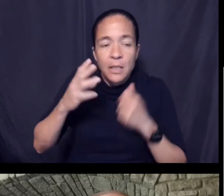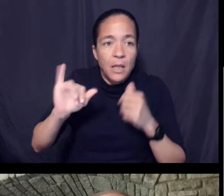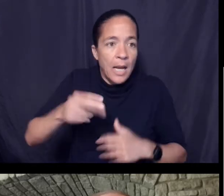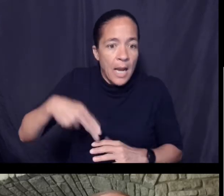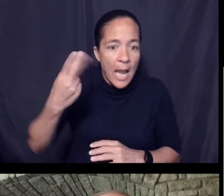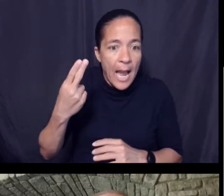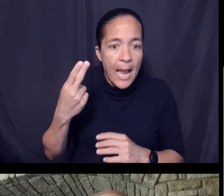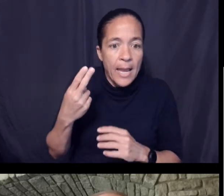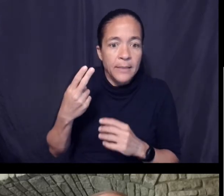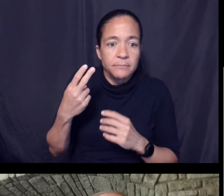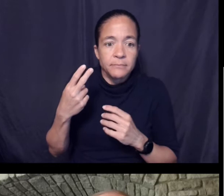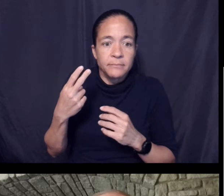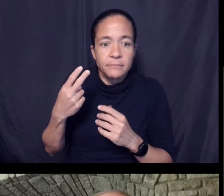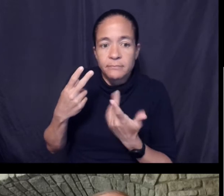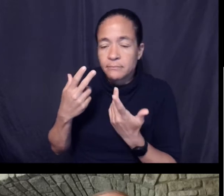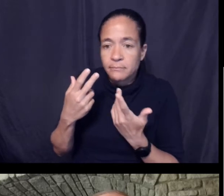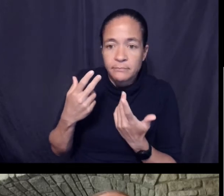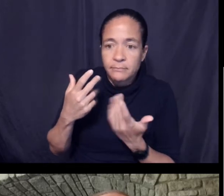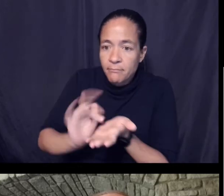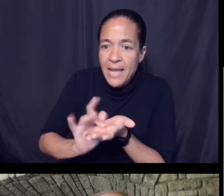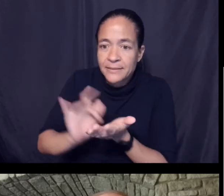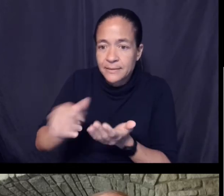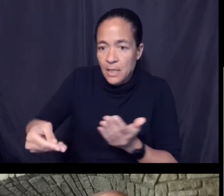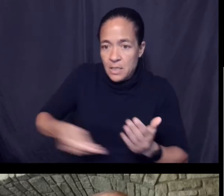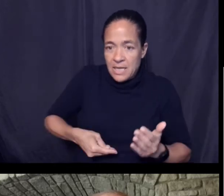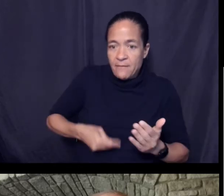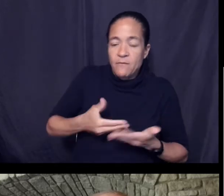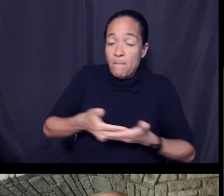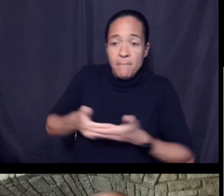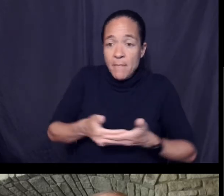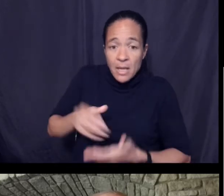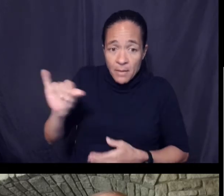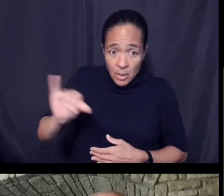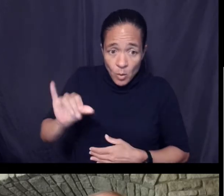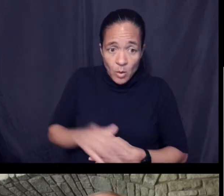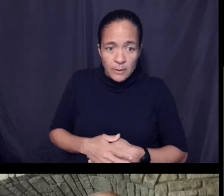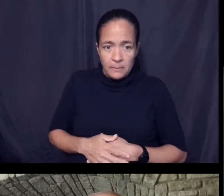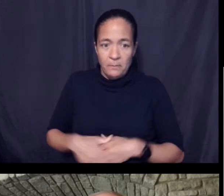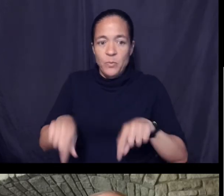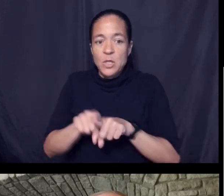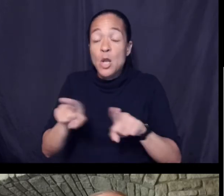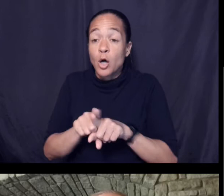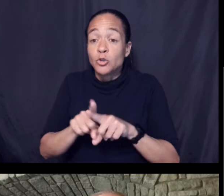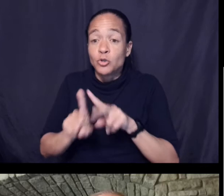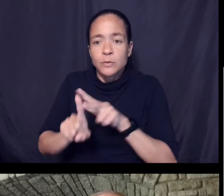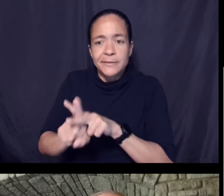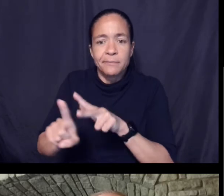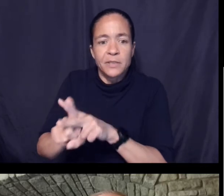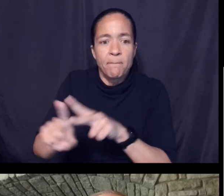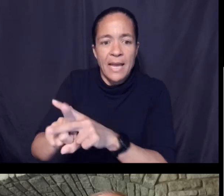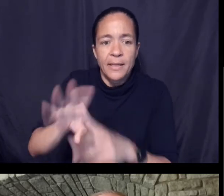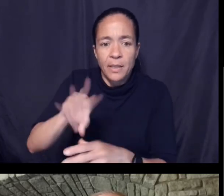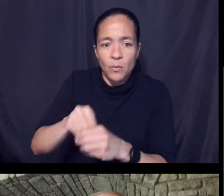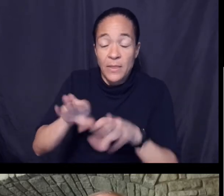as hyperimmune globulin against CMV could be given to the fetus. And certainly symptomatic neonates and